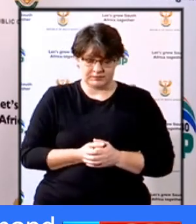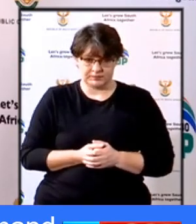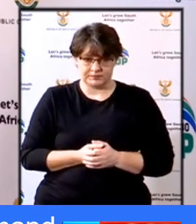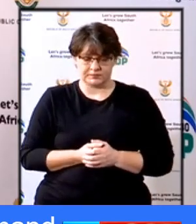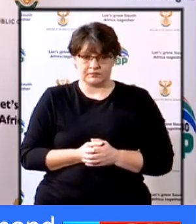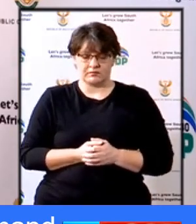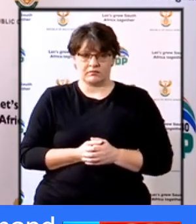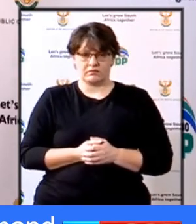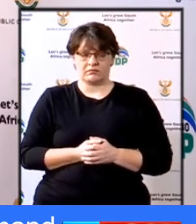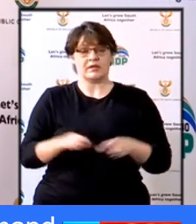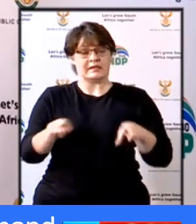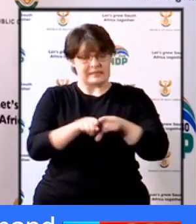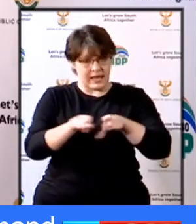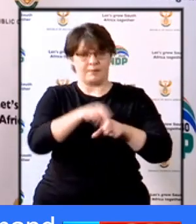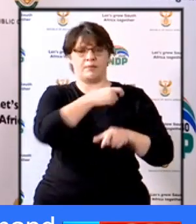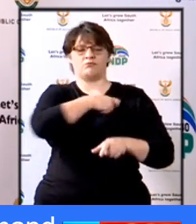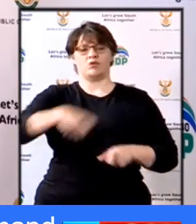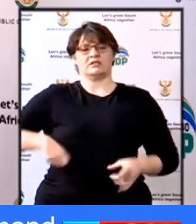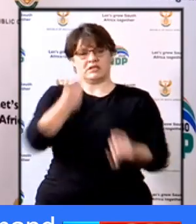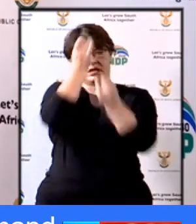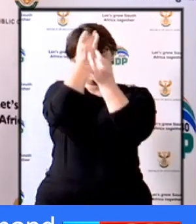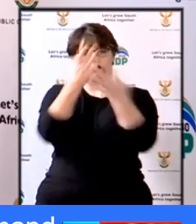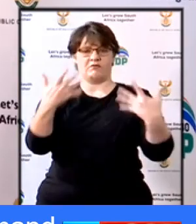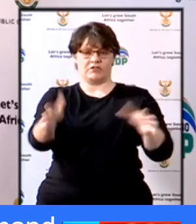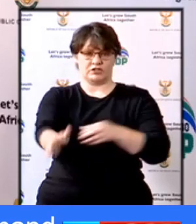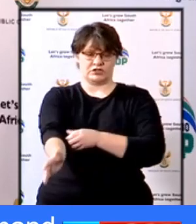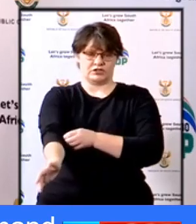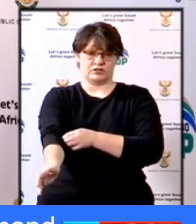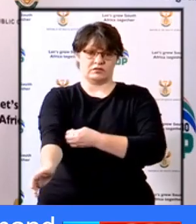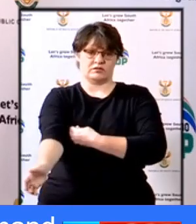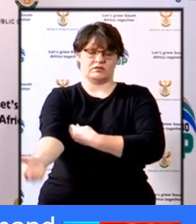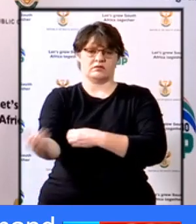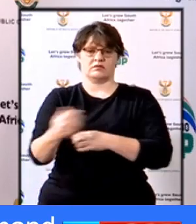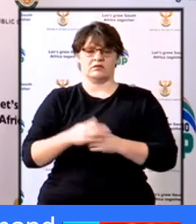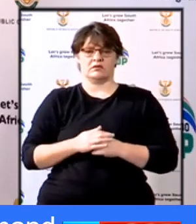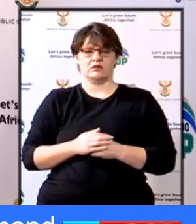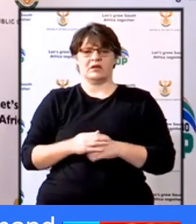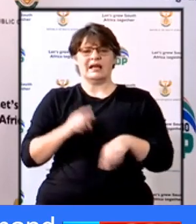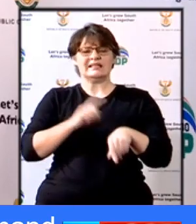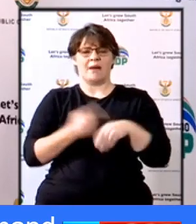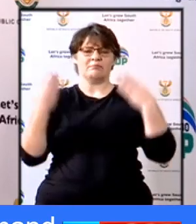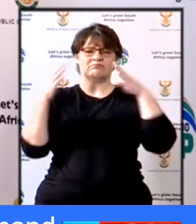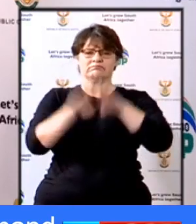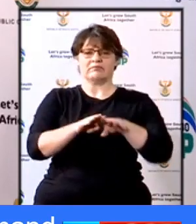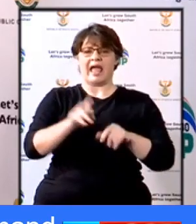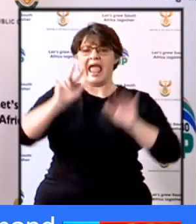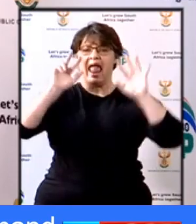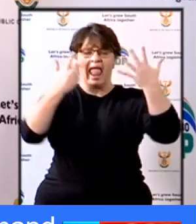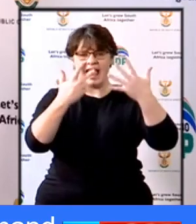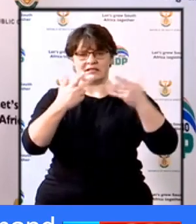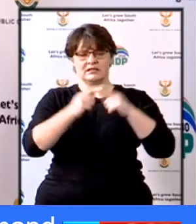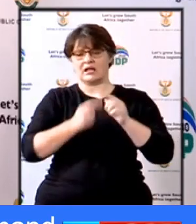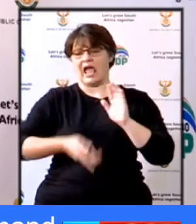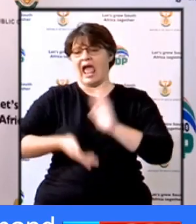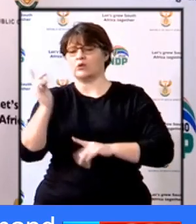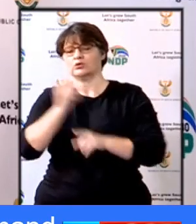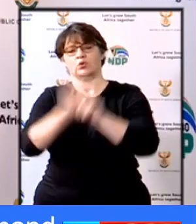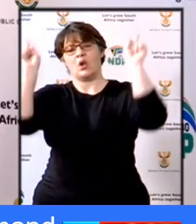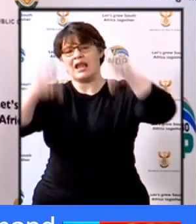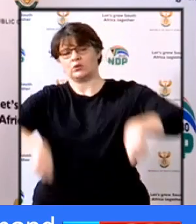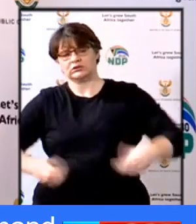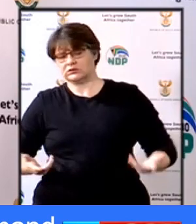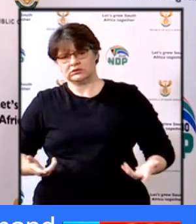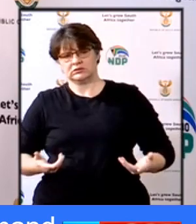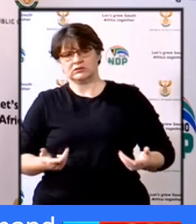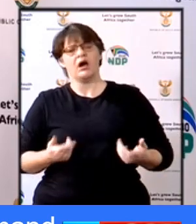As said by the president, we will lift the curfew and allow more time for exercise, walking